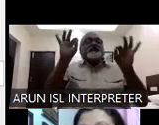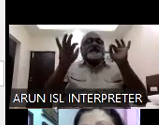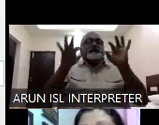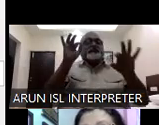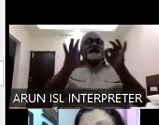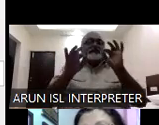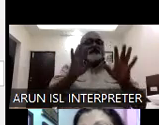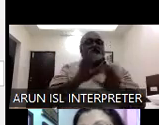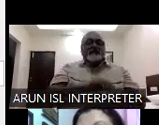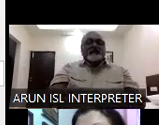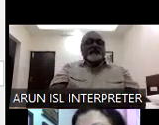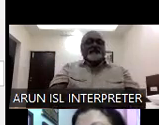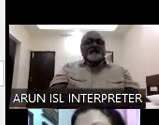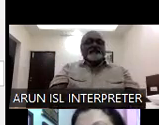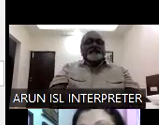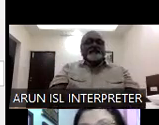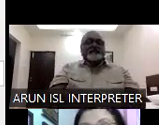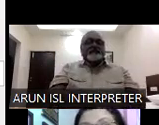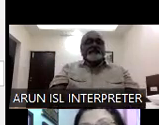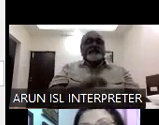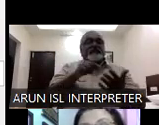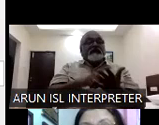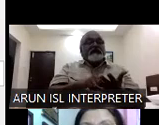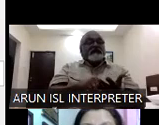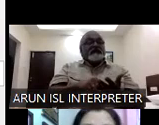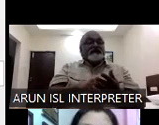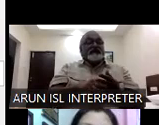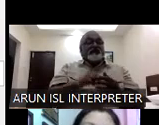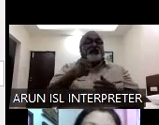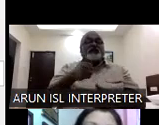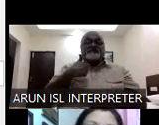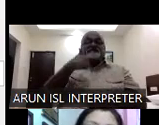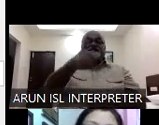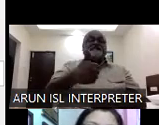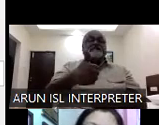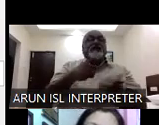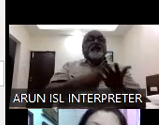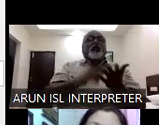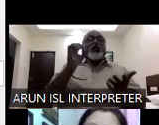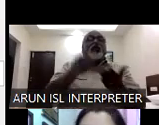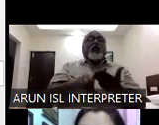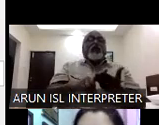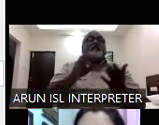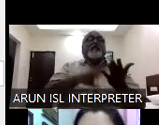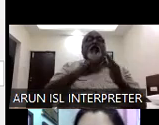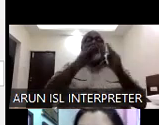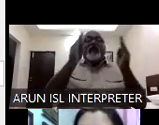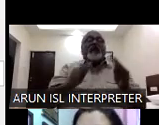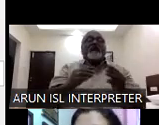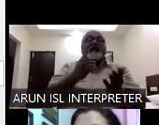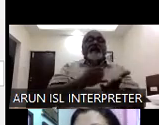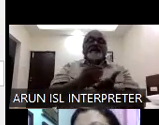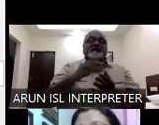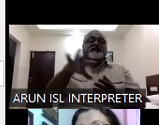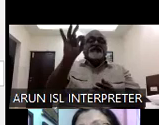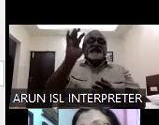selected and the best village in terms of the role model where all the schemes are implemented properly. As so we did